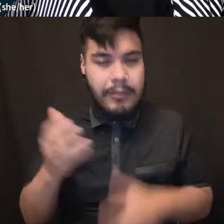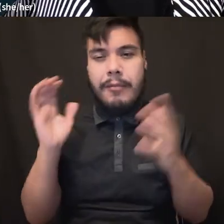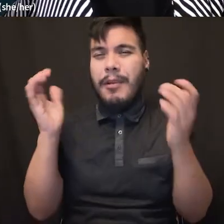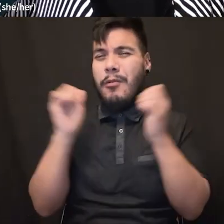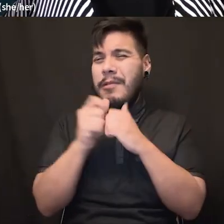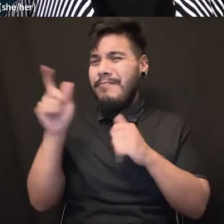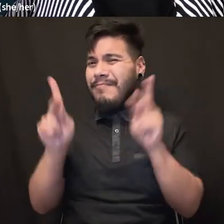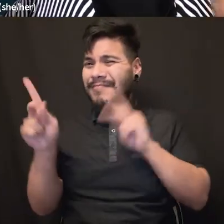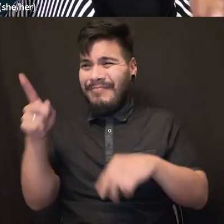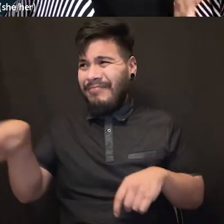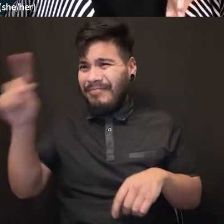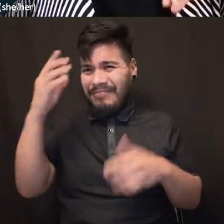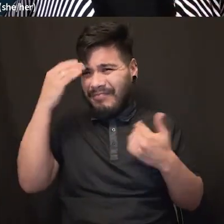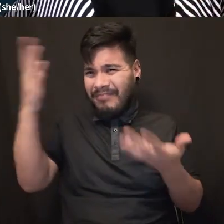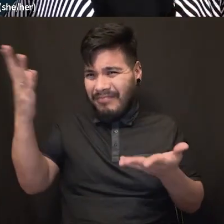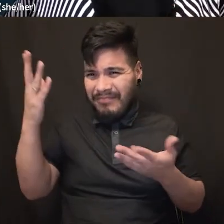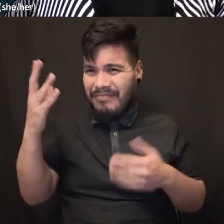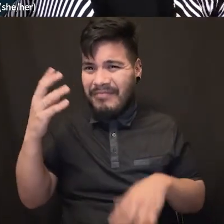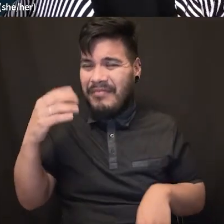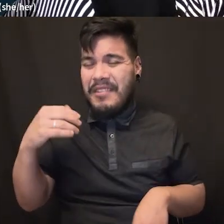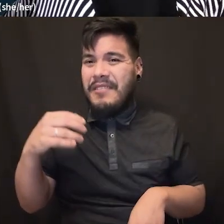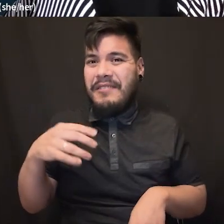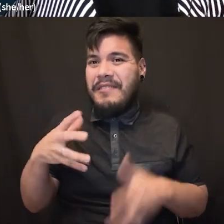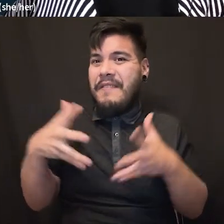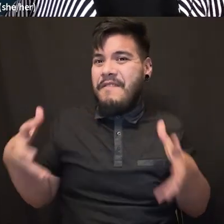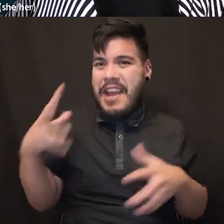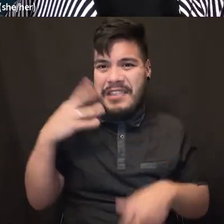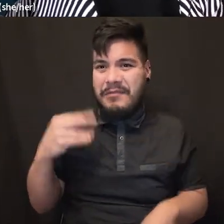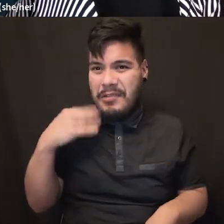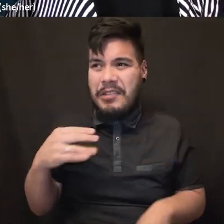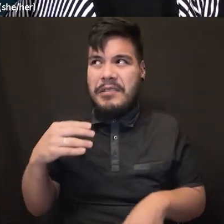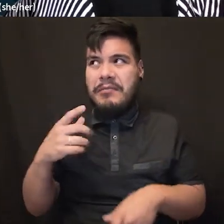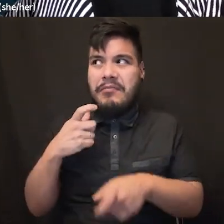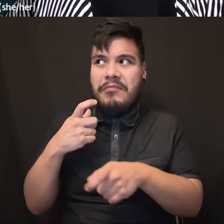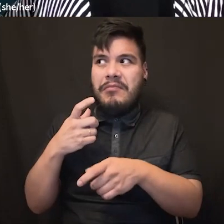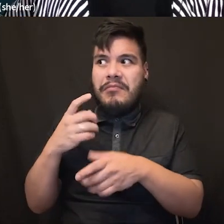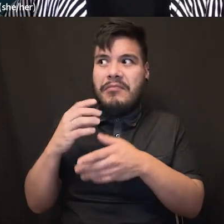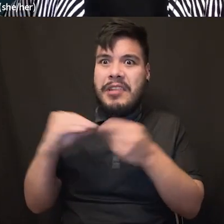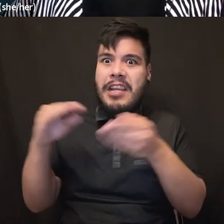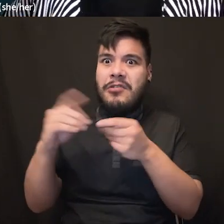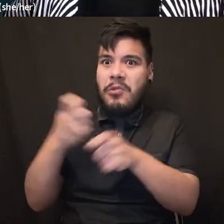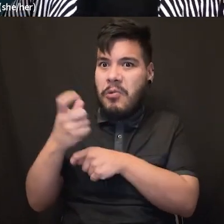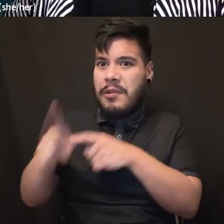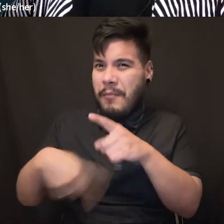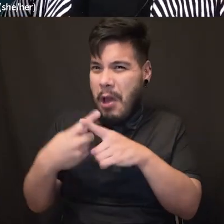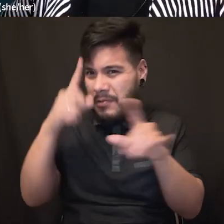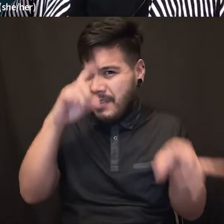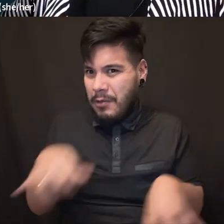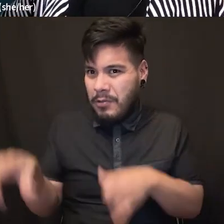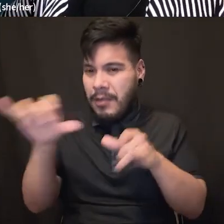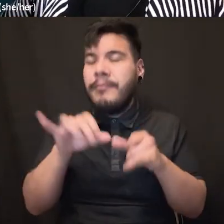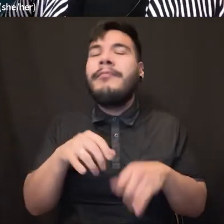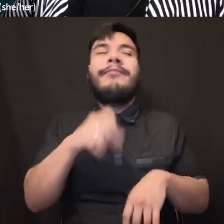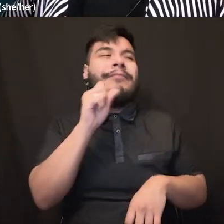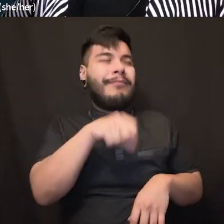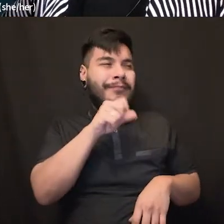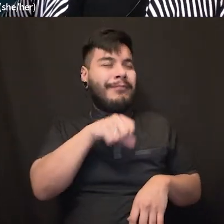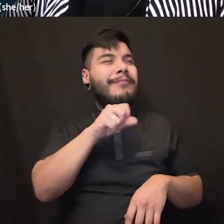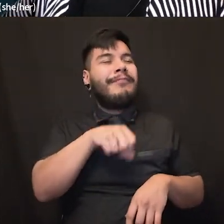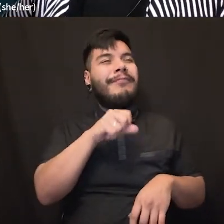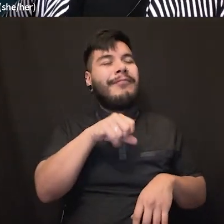know anything about being fat telling jokes based on stereotypes. Mm-hmm. Yeah. The physical video is a really